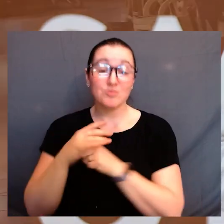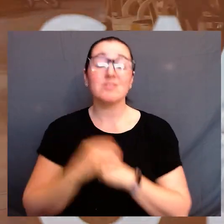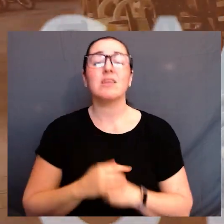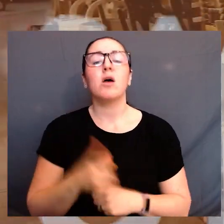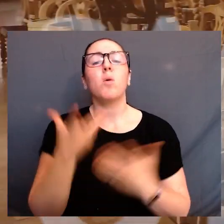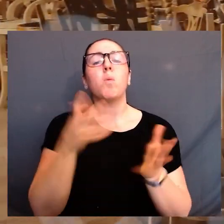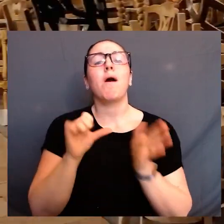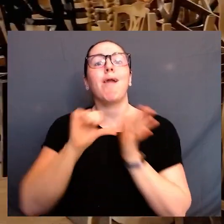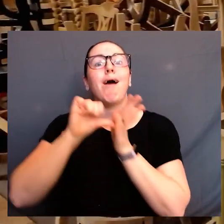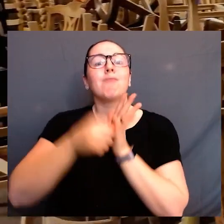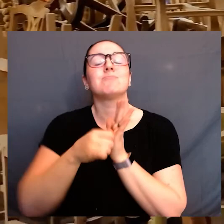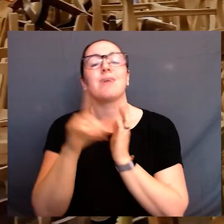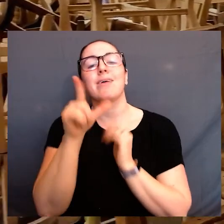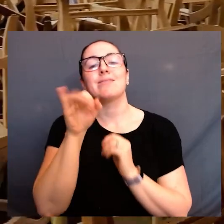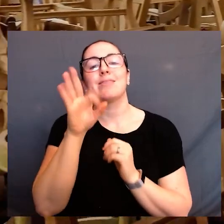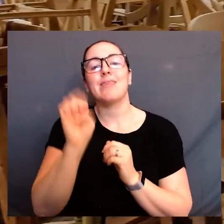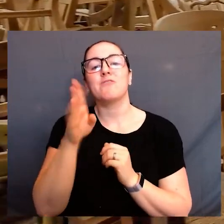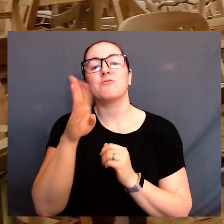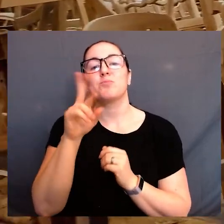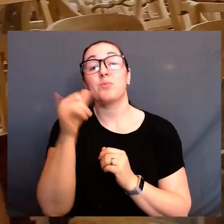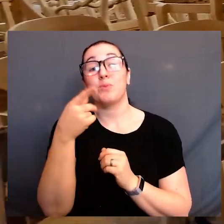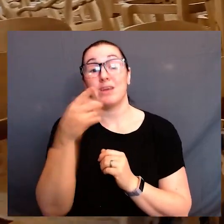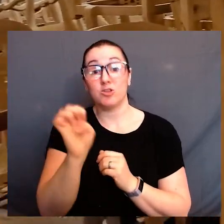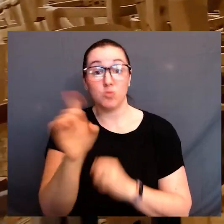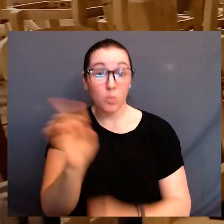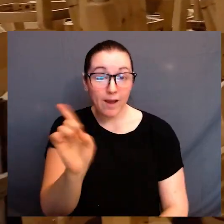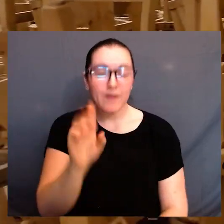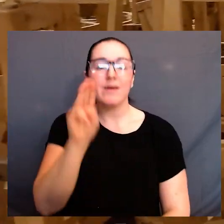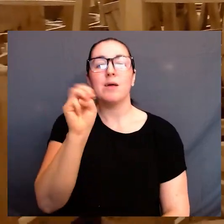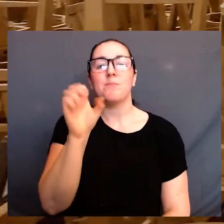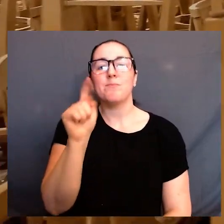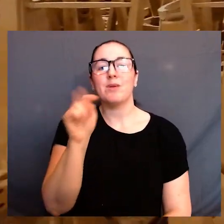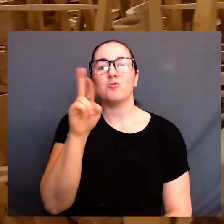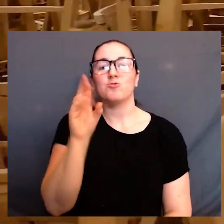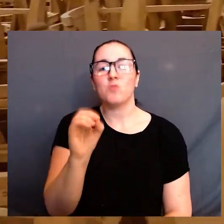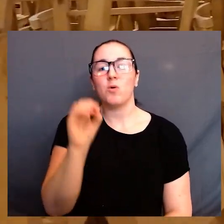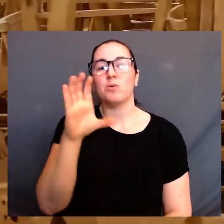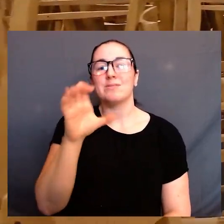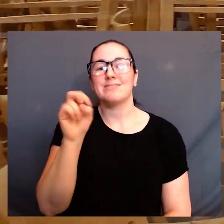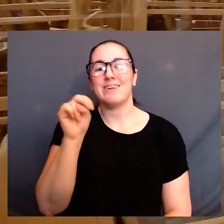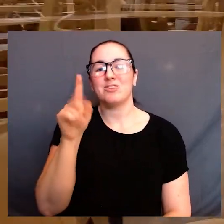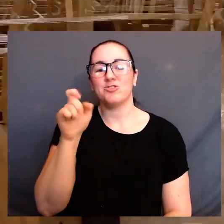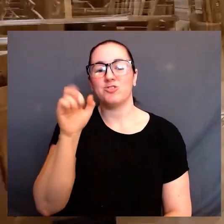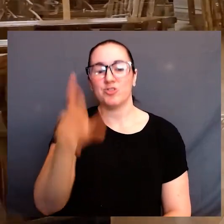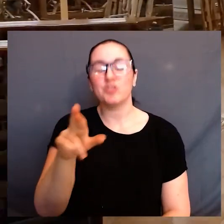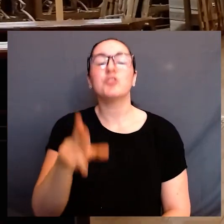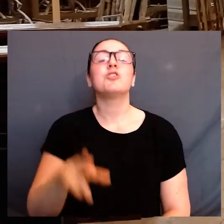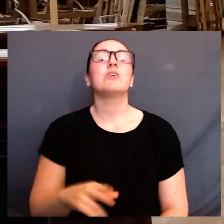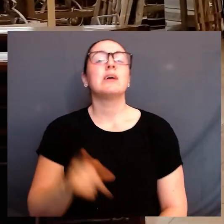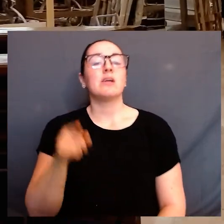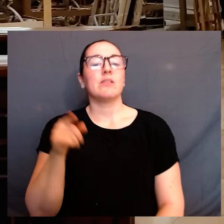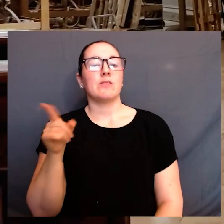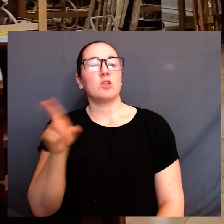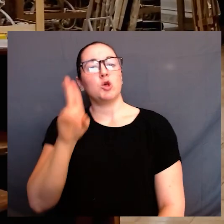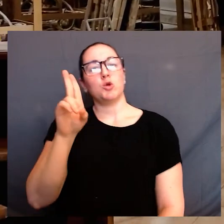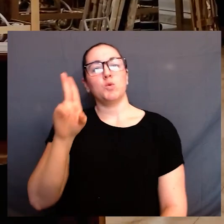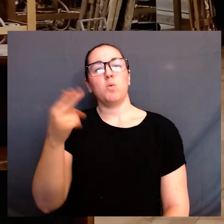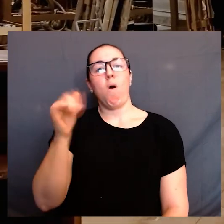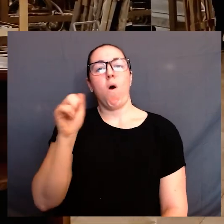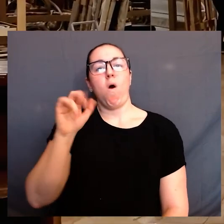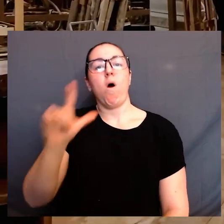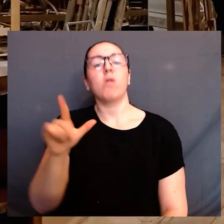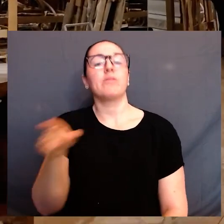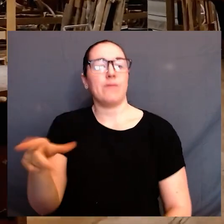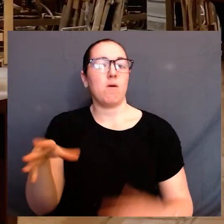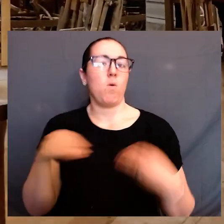to highlight on what is happening with LifeBridge at Metro Center. Through our partnership with U-Haul, who owns a former Macy's building there, we were